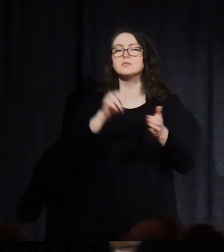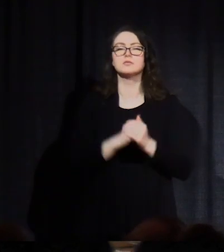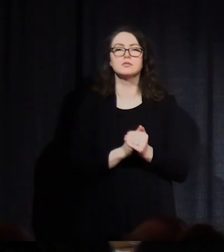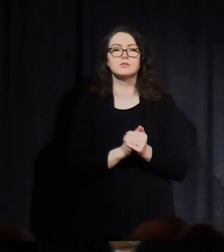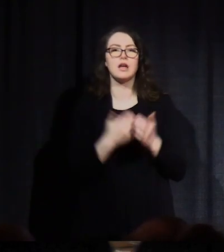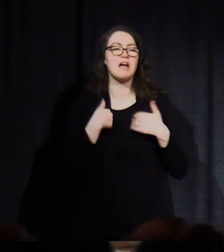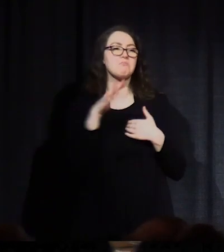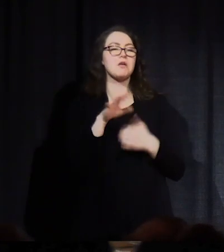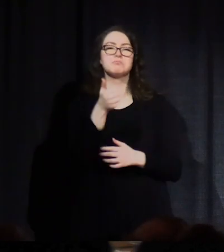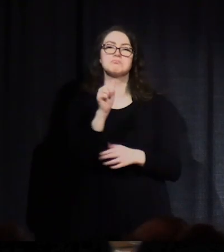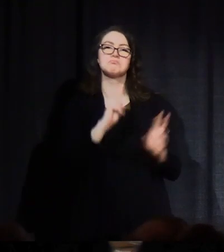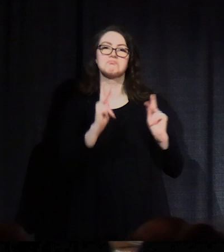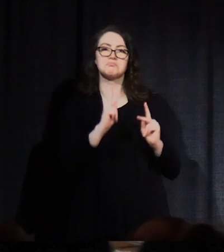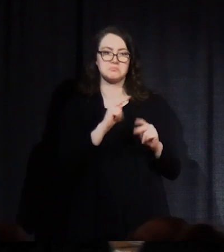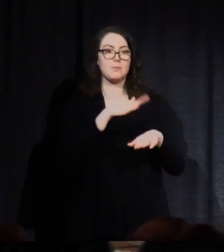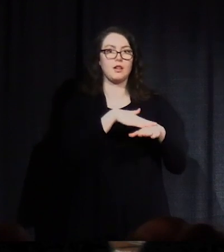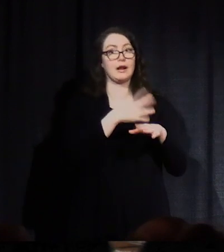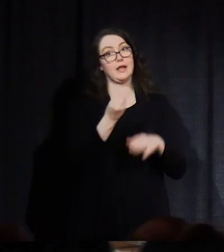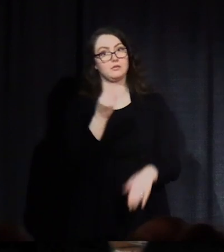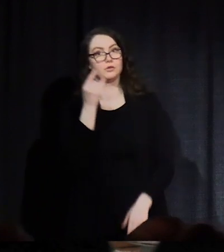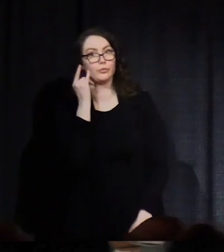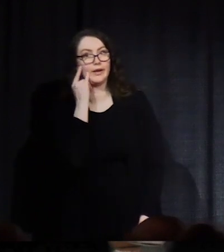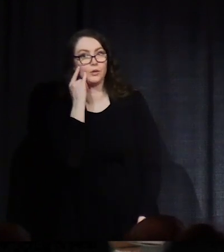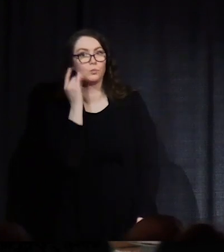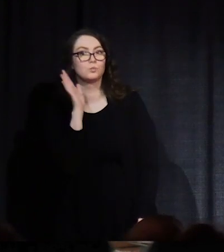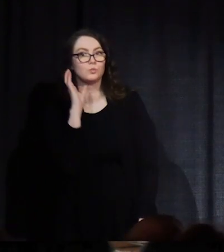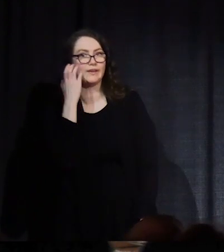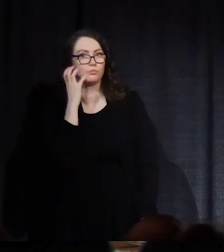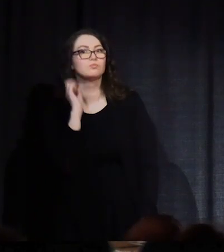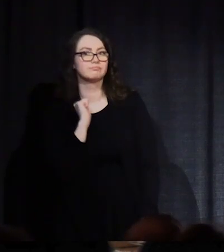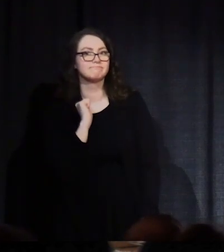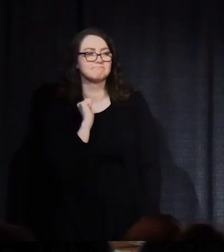10 crew on board, and thankfully a radio.